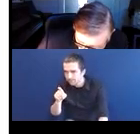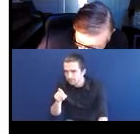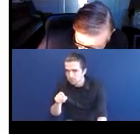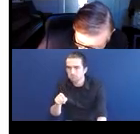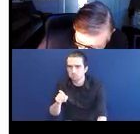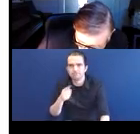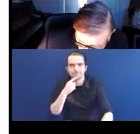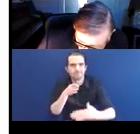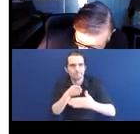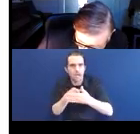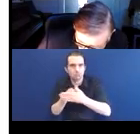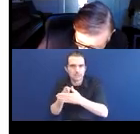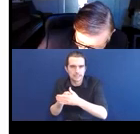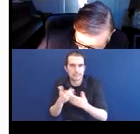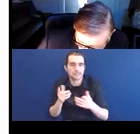seriously.